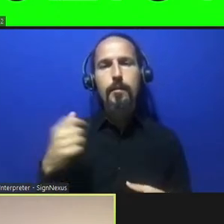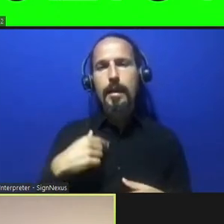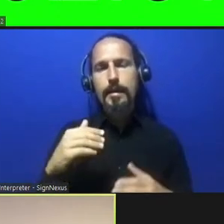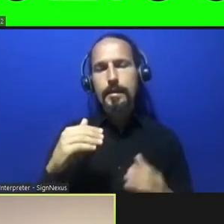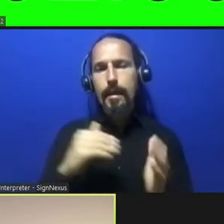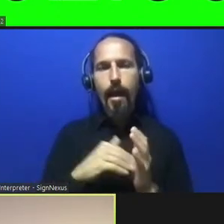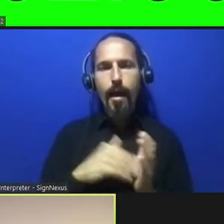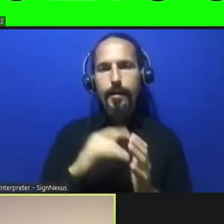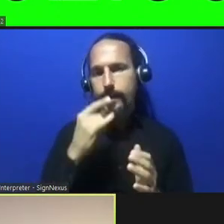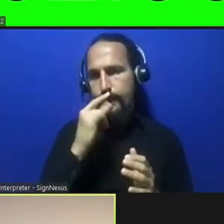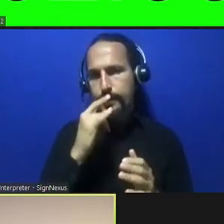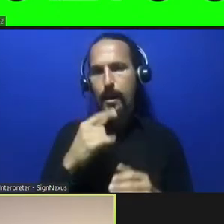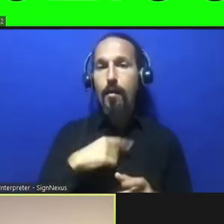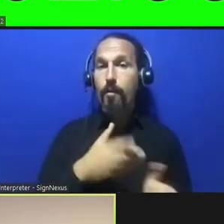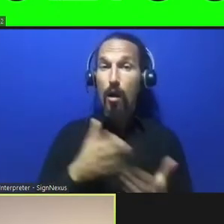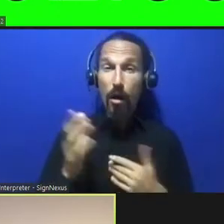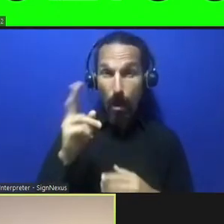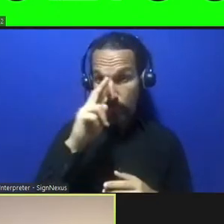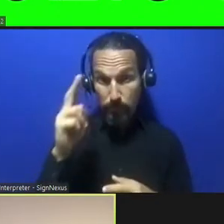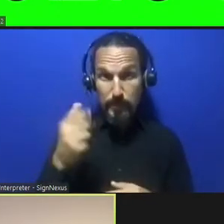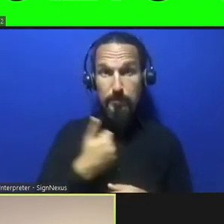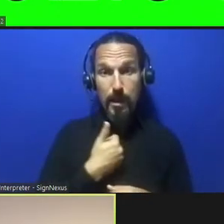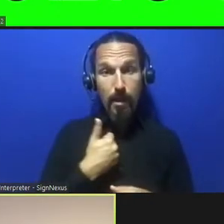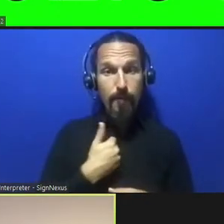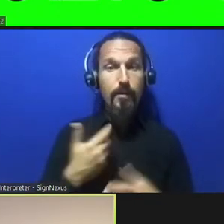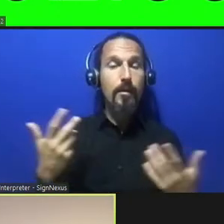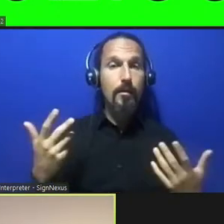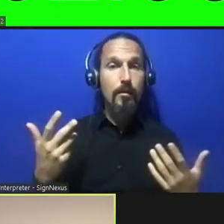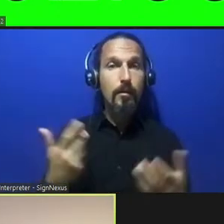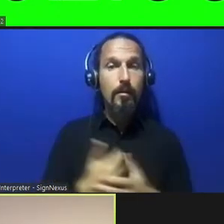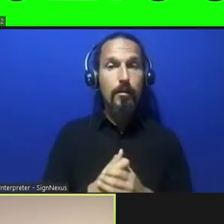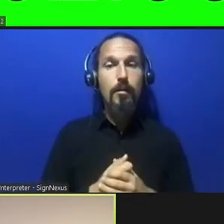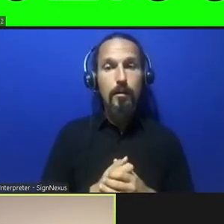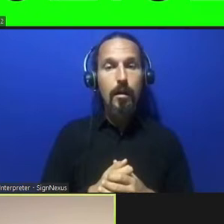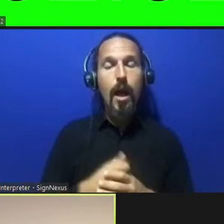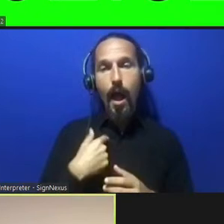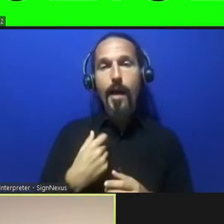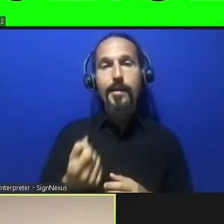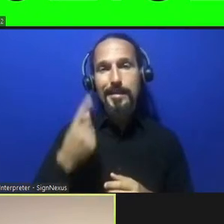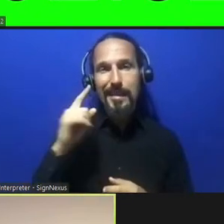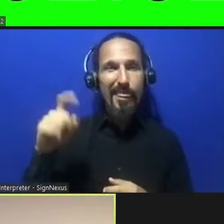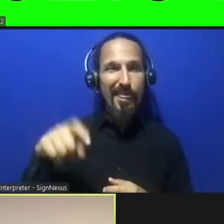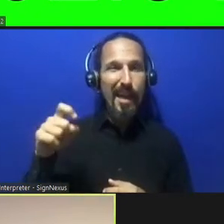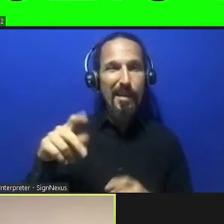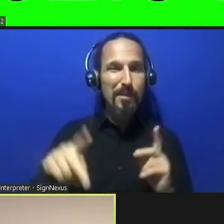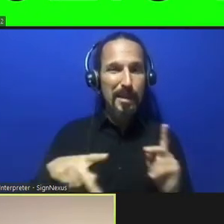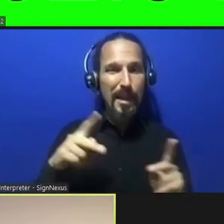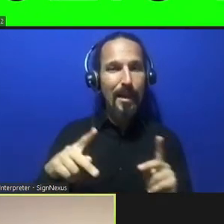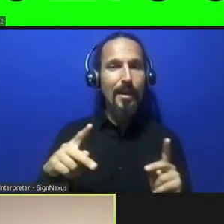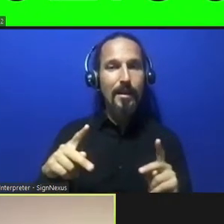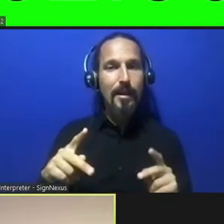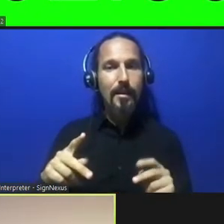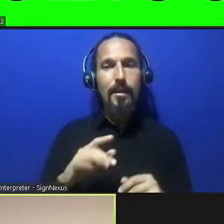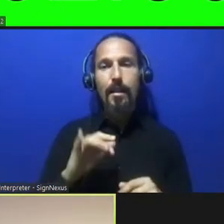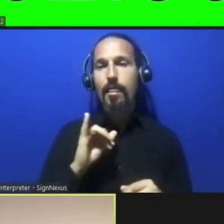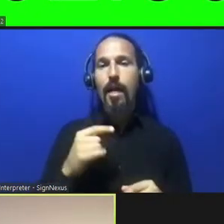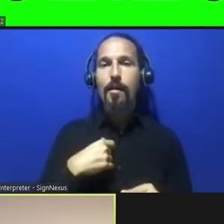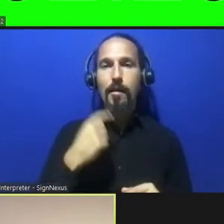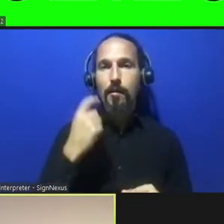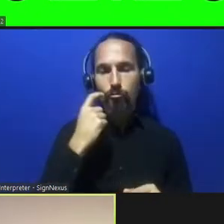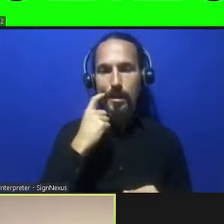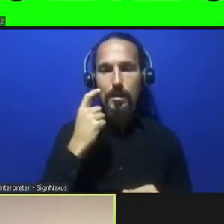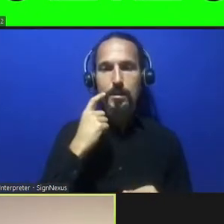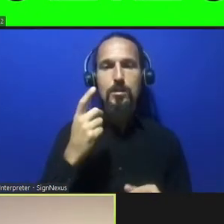i've i've been hospitalized myself it's i i understand the needs of people you know it's it's not like i'm a recent convert